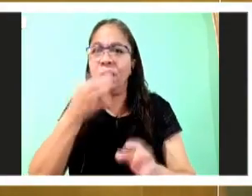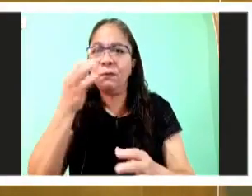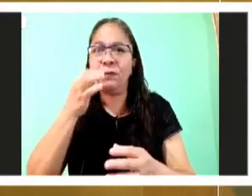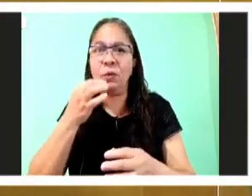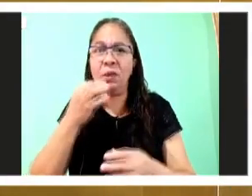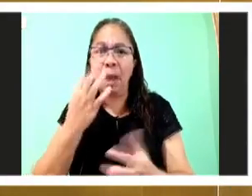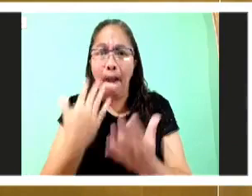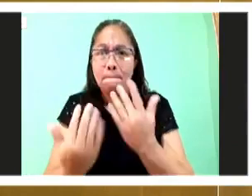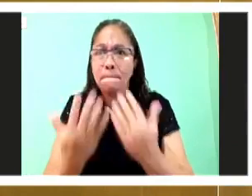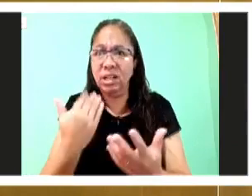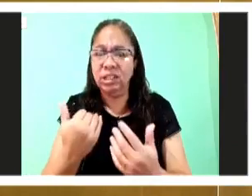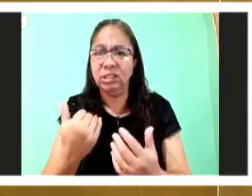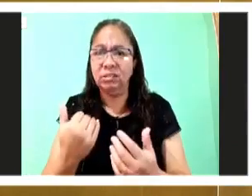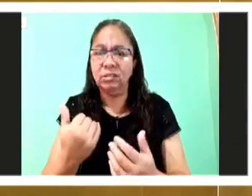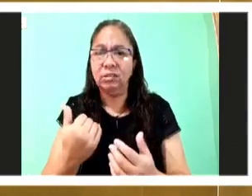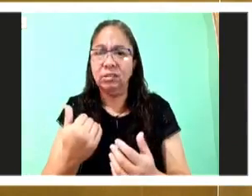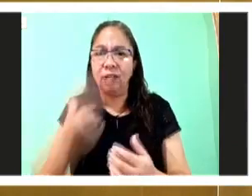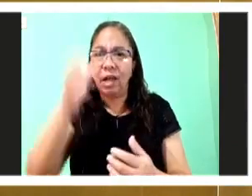divorce her.